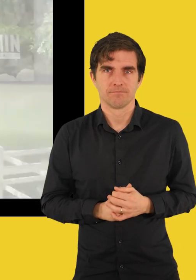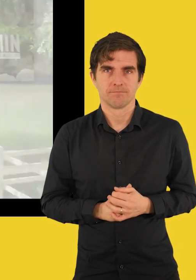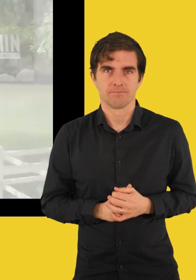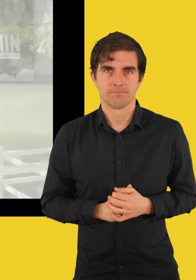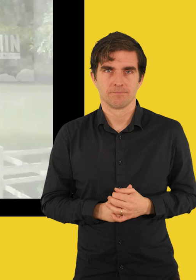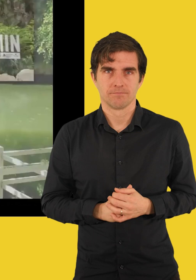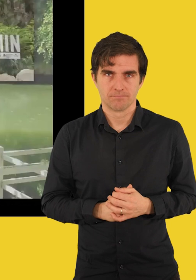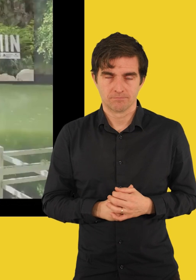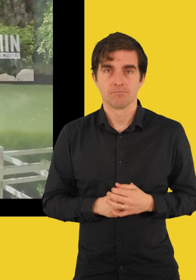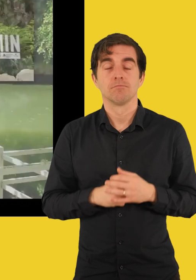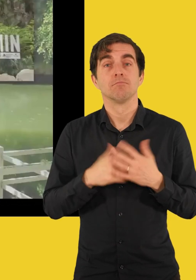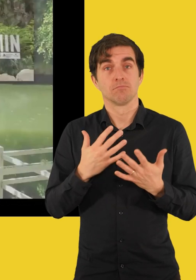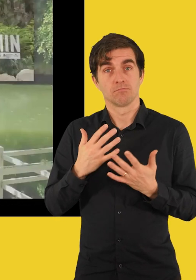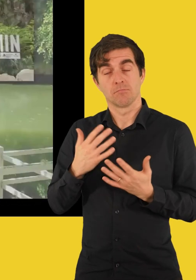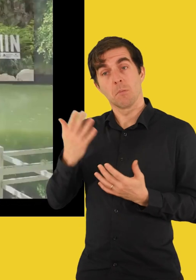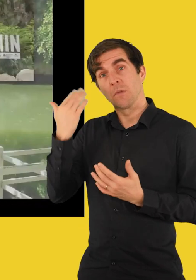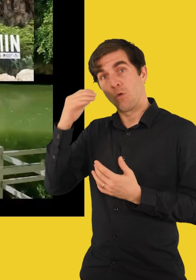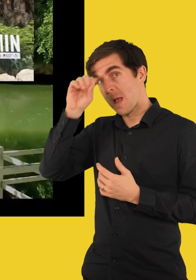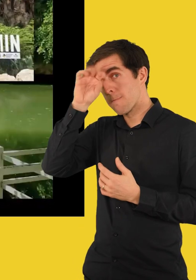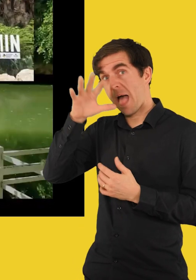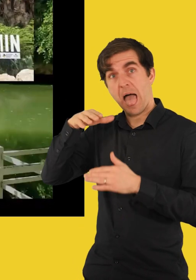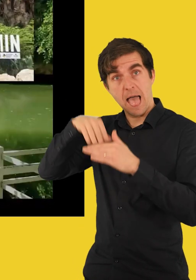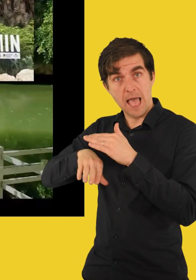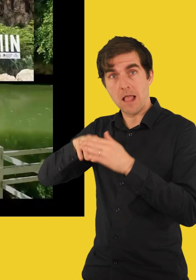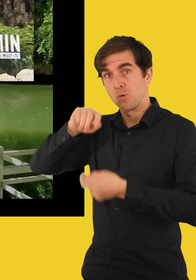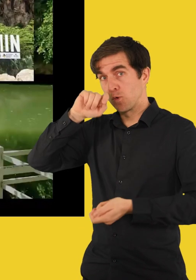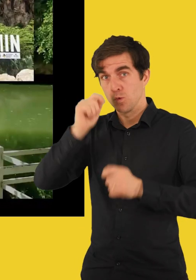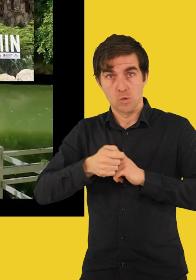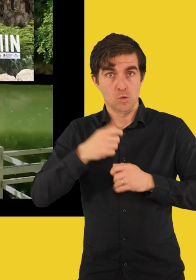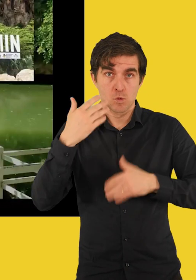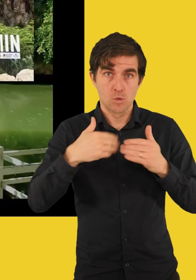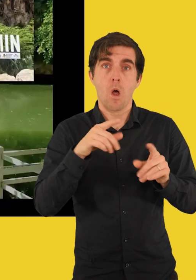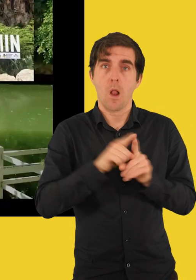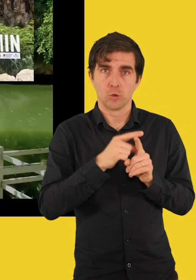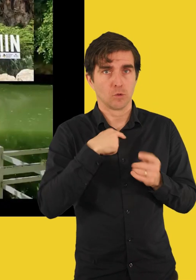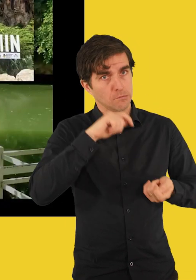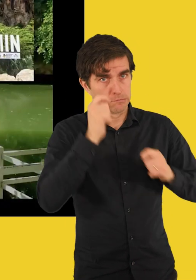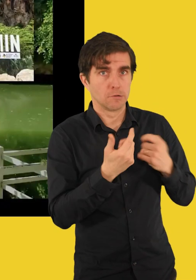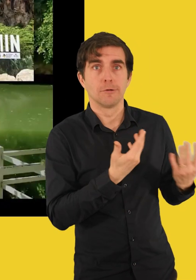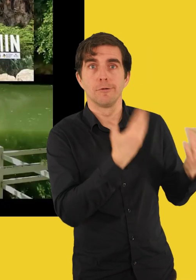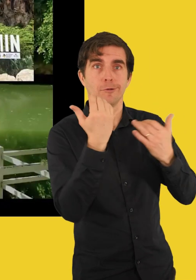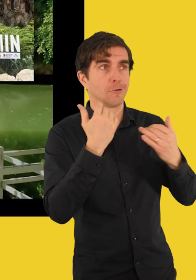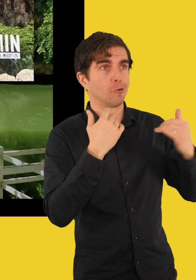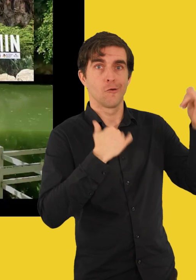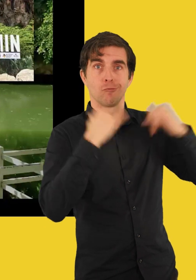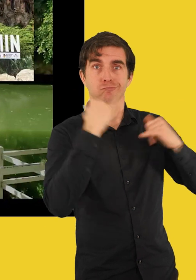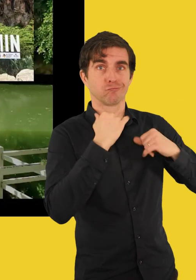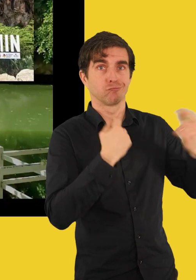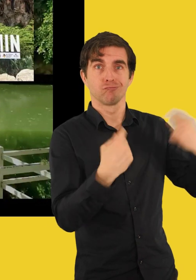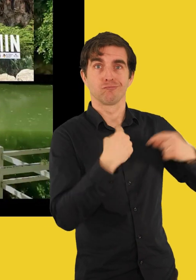Okay. Regenerative, X mining land, we're turning it into a tourism spot,